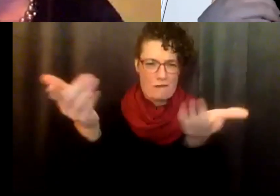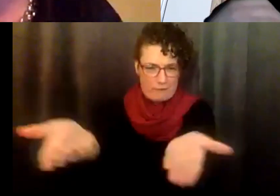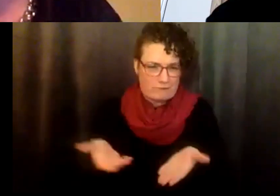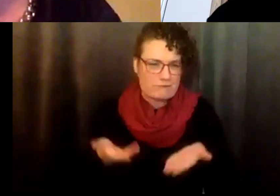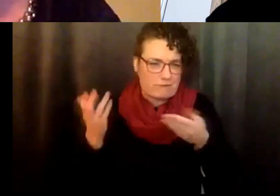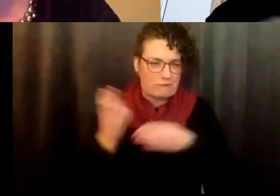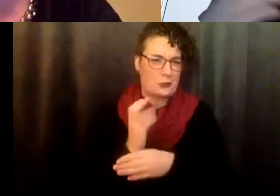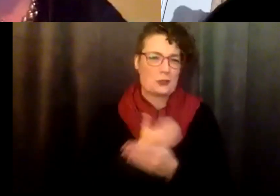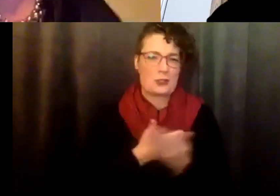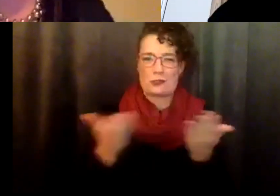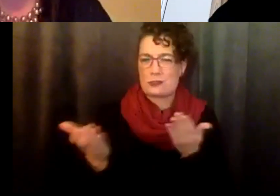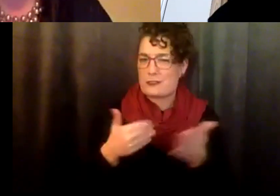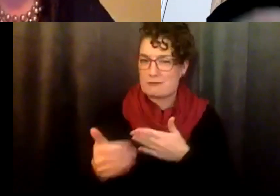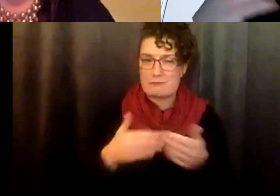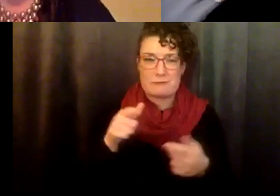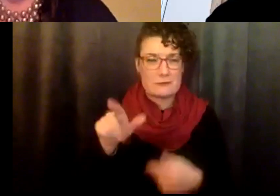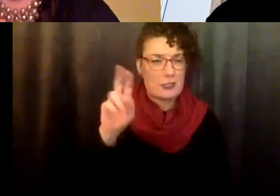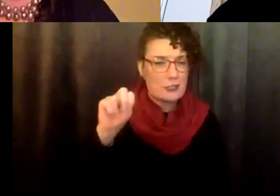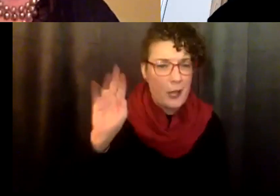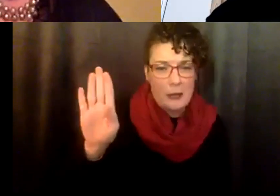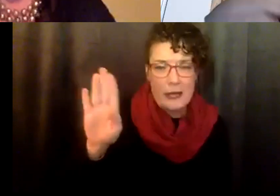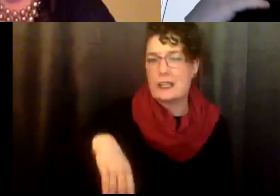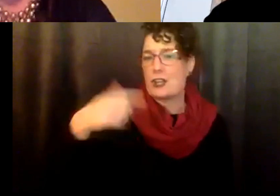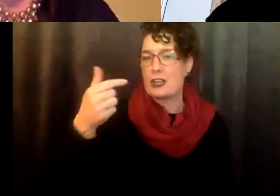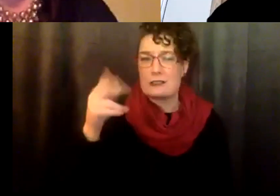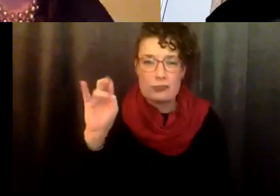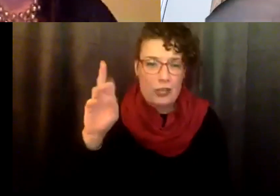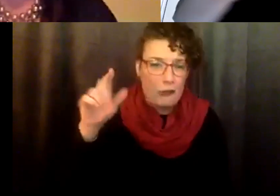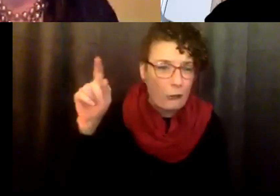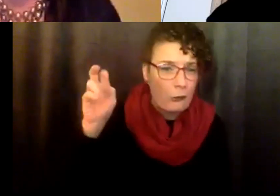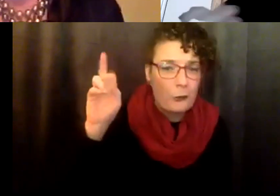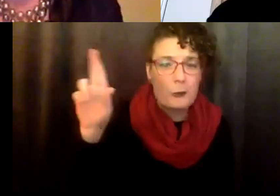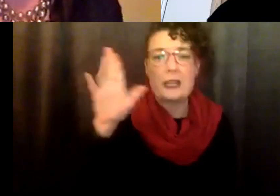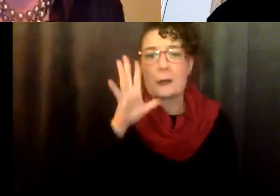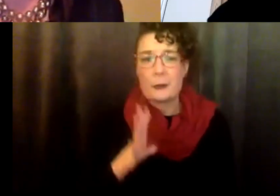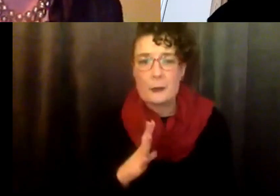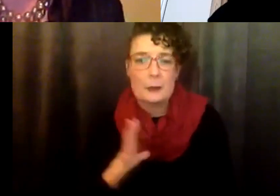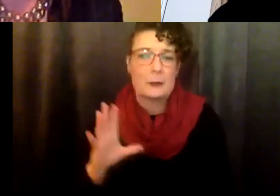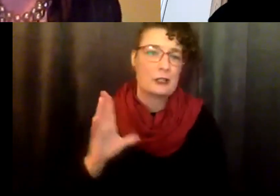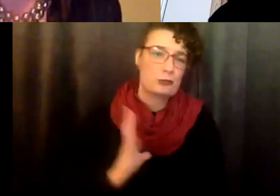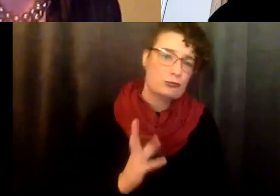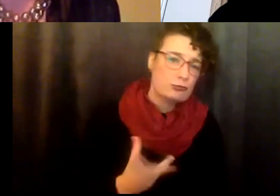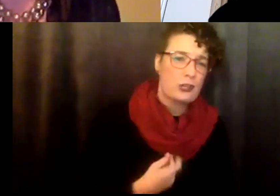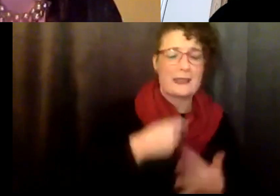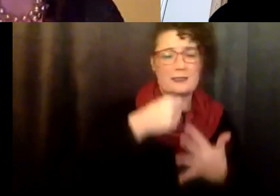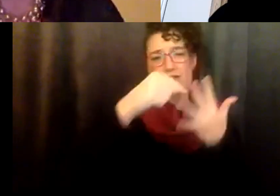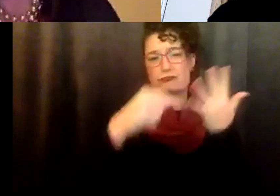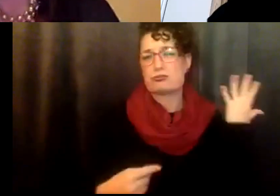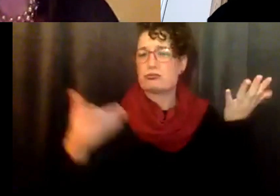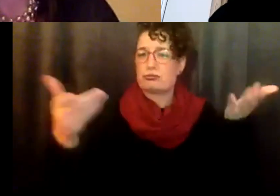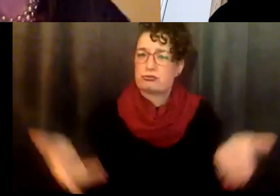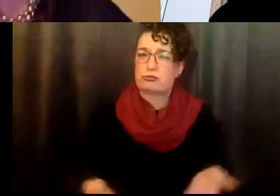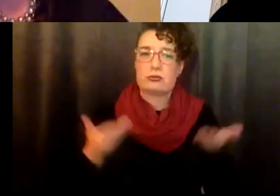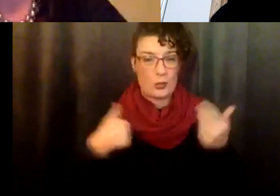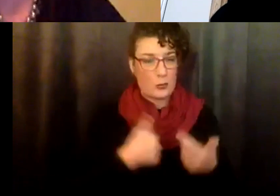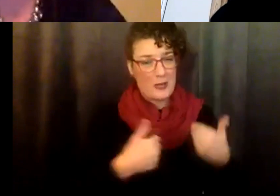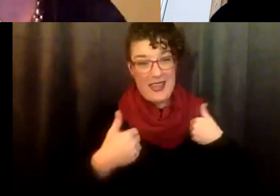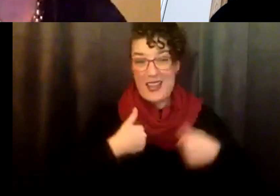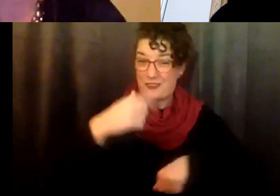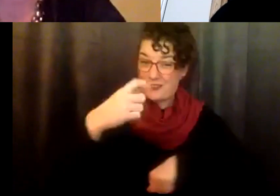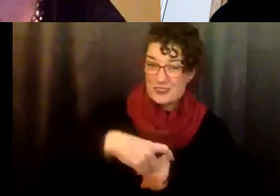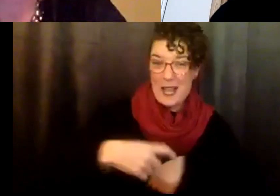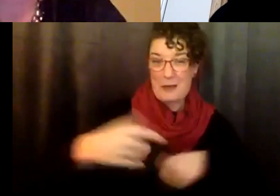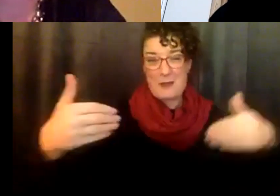whether you are non-binary, genderqueer, a woman, trans. We have the times, the slots, and